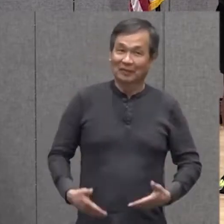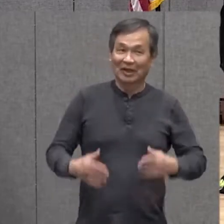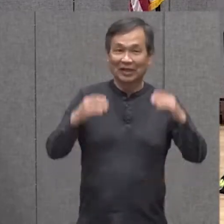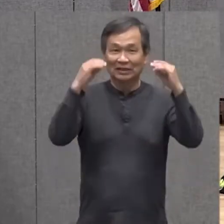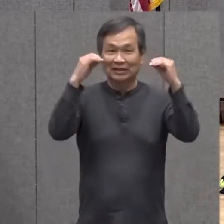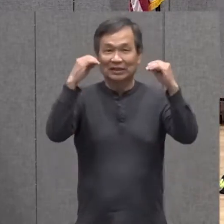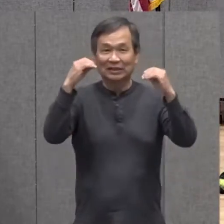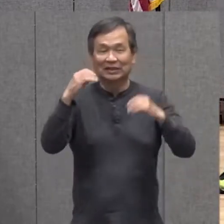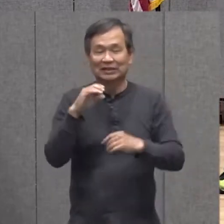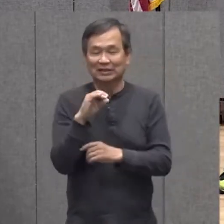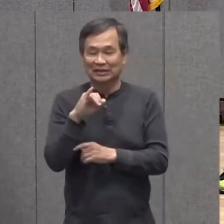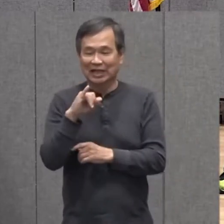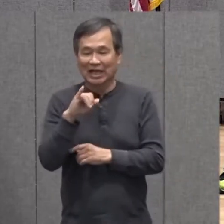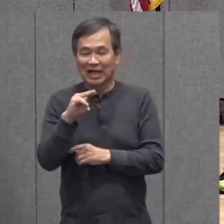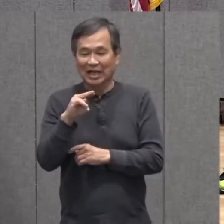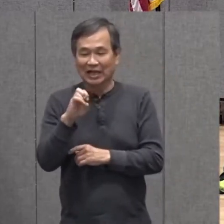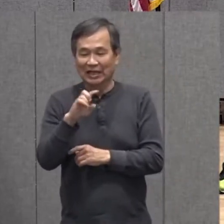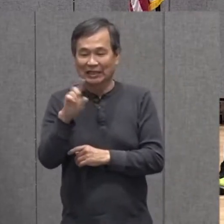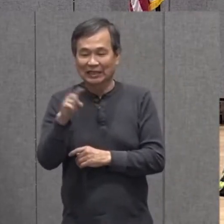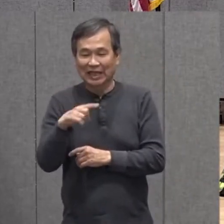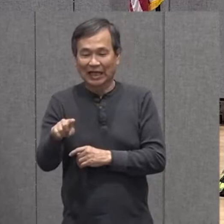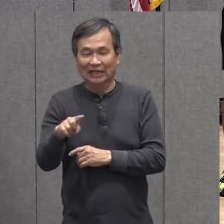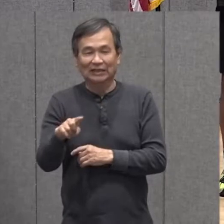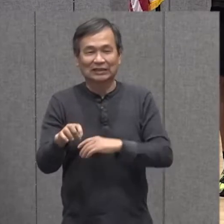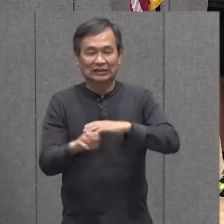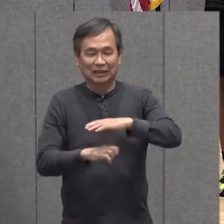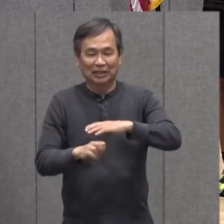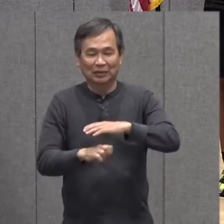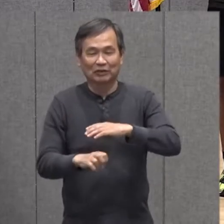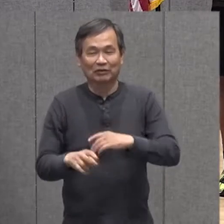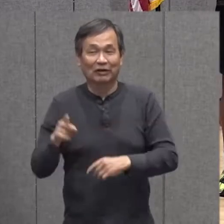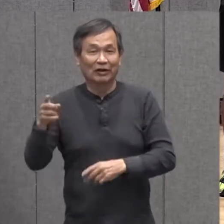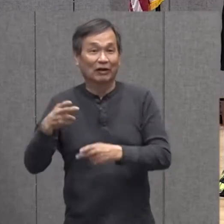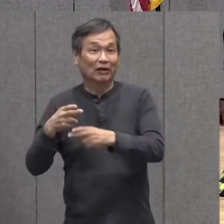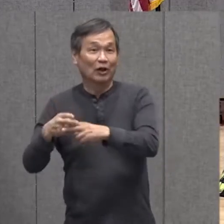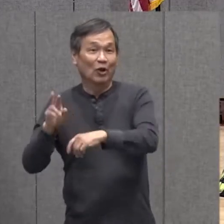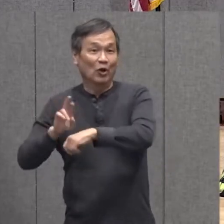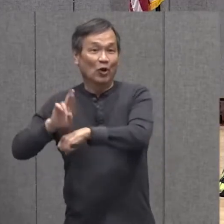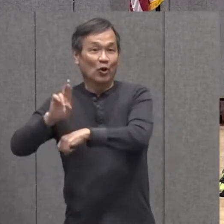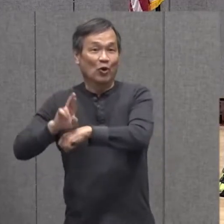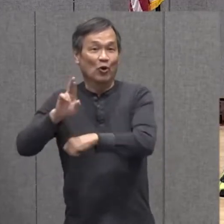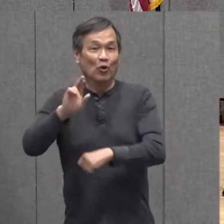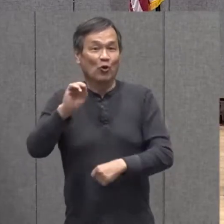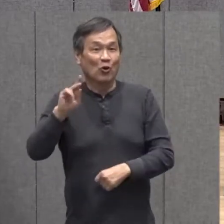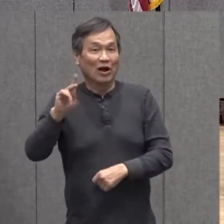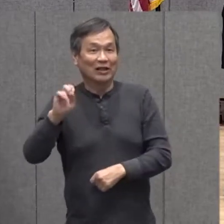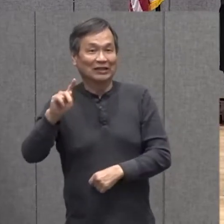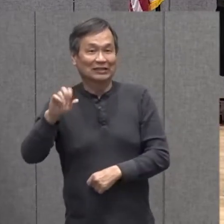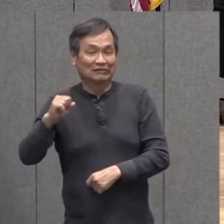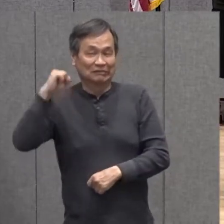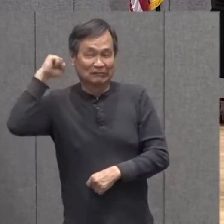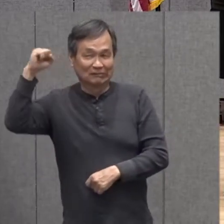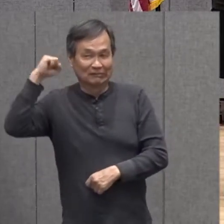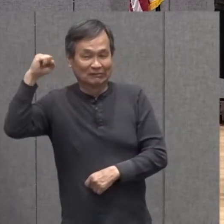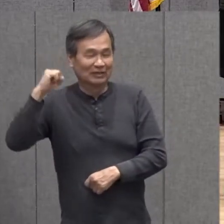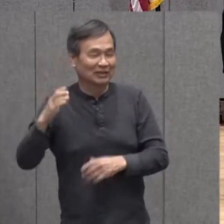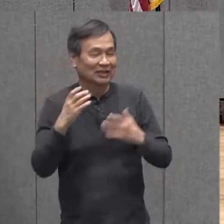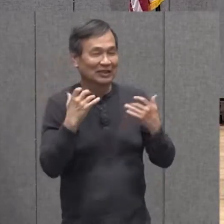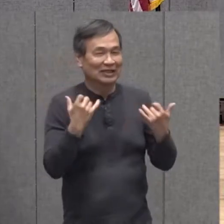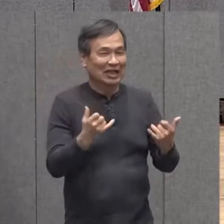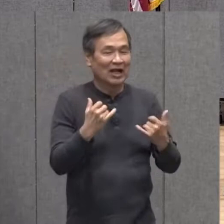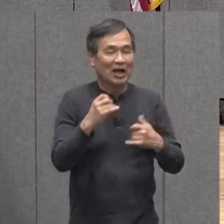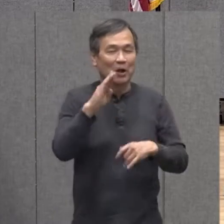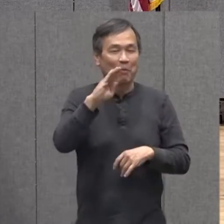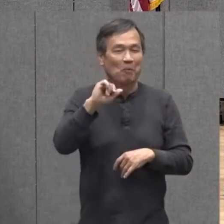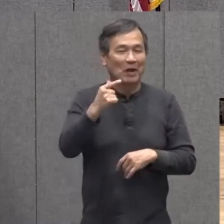PE at Inez Elementary School. Go Rockets! So we're going to move on to two bags. We're going to move on to two bags, okay? Makes it a little bit